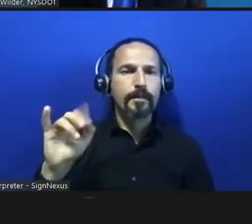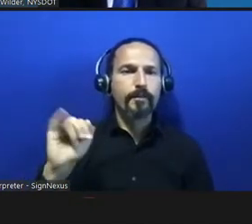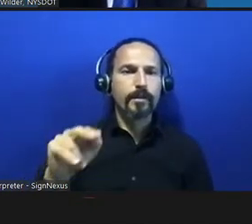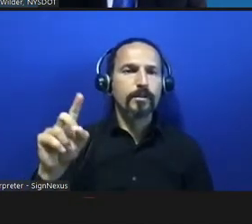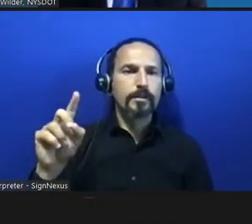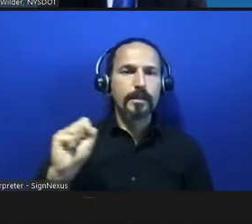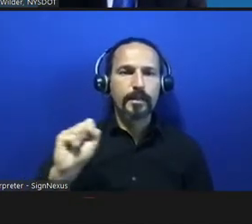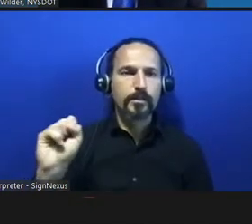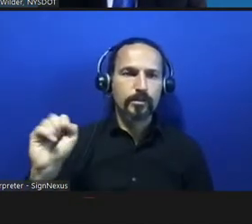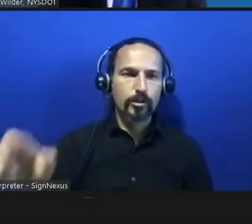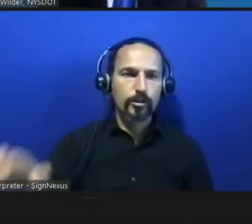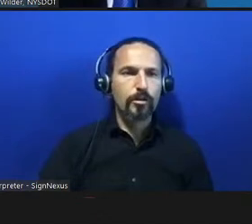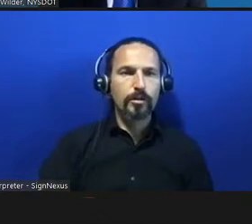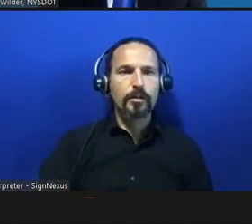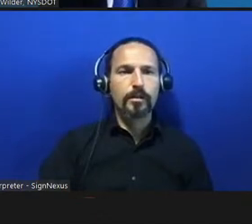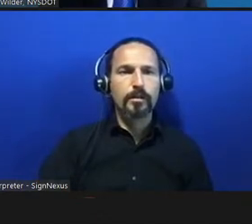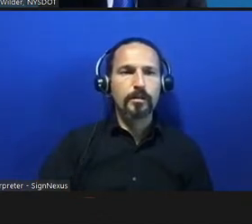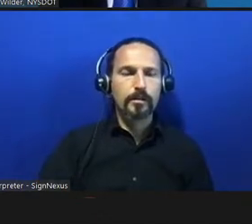desser